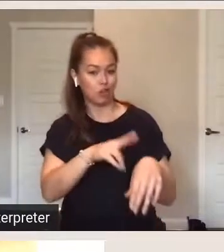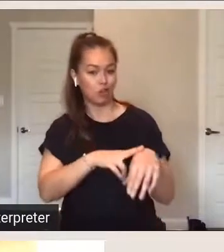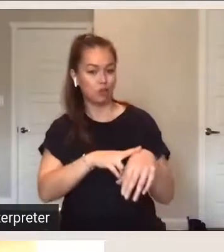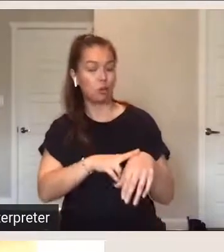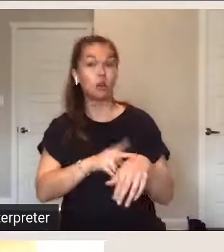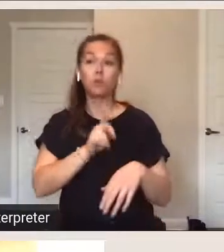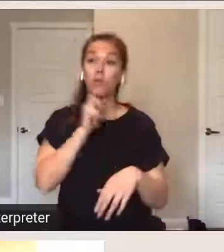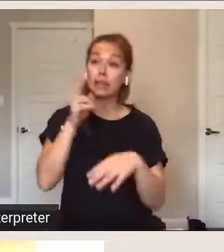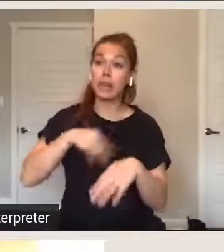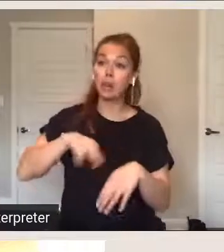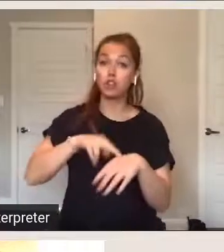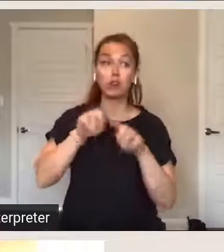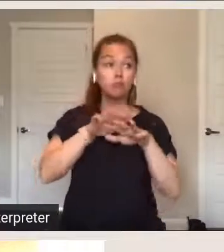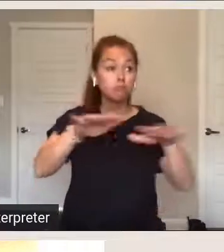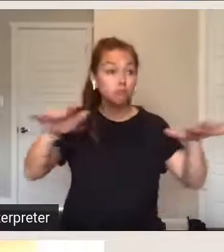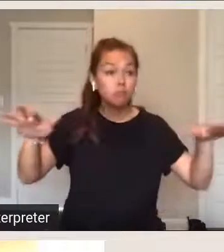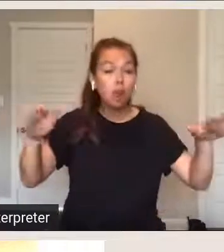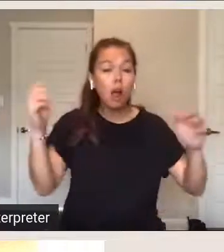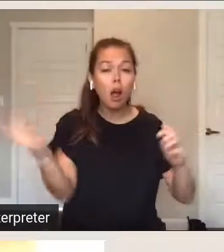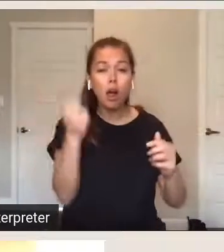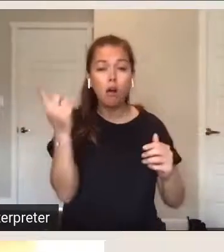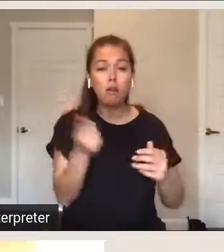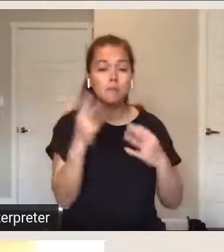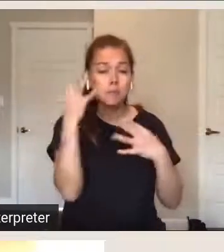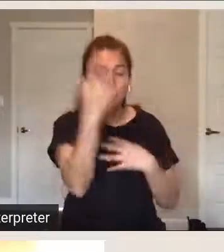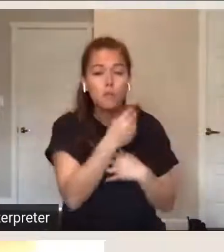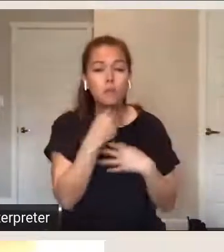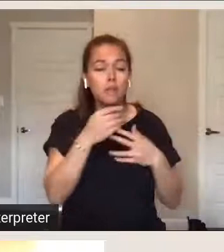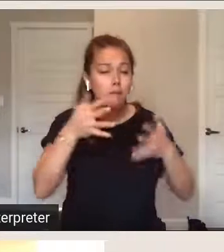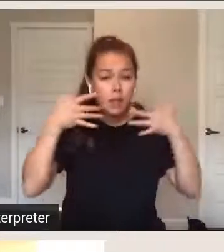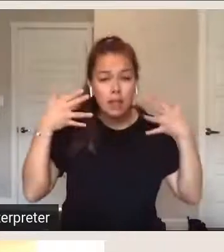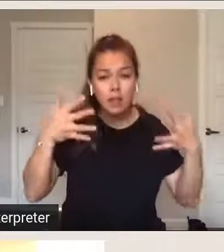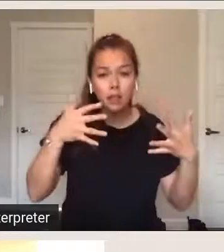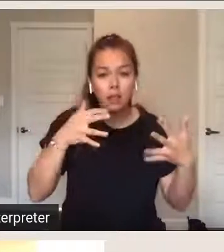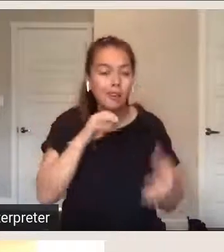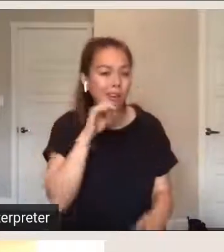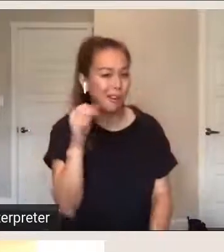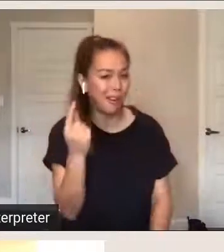a space for leisure, enjoyment, or